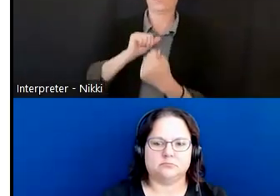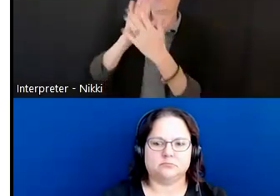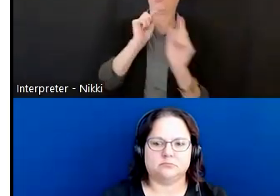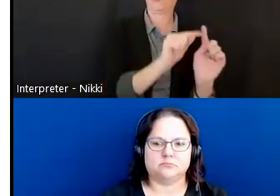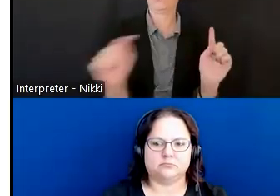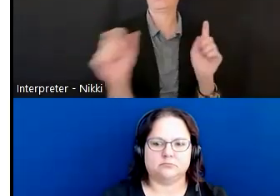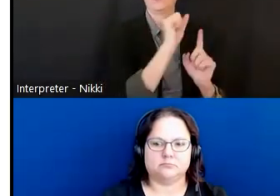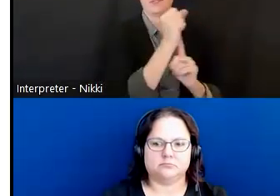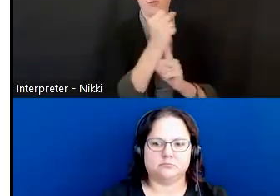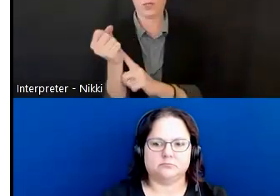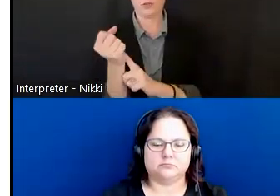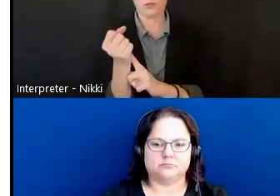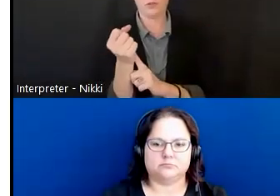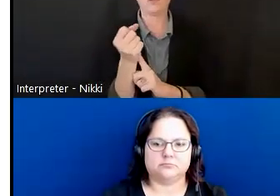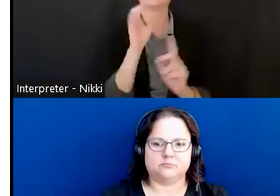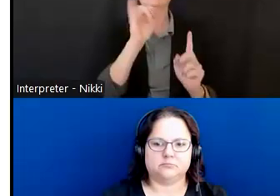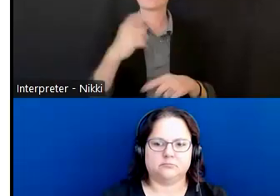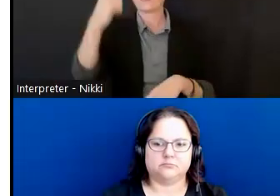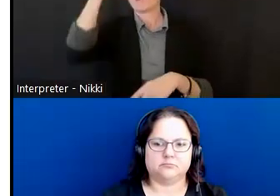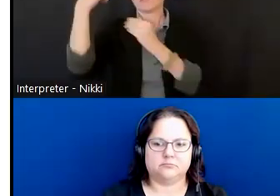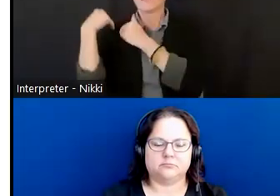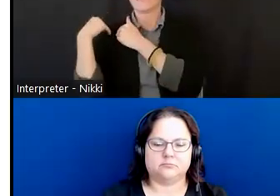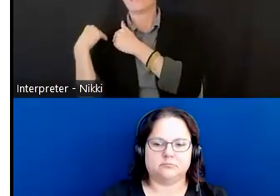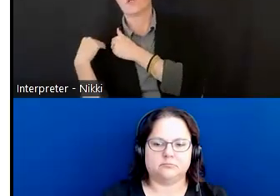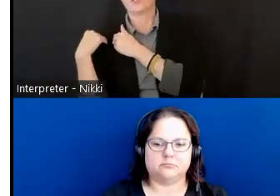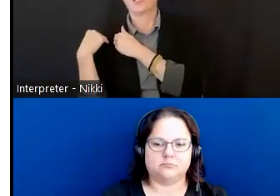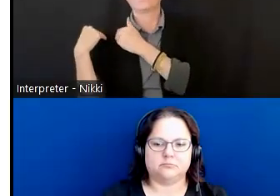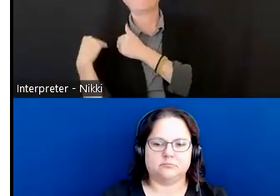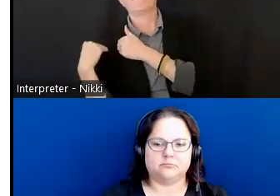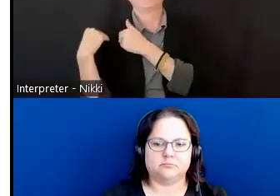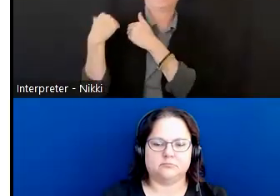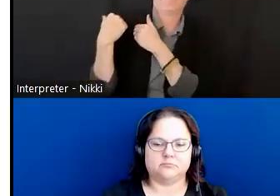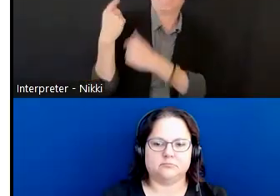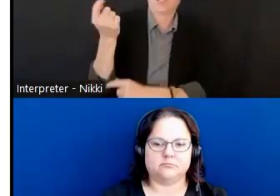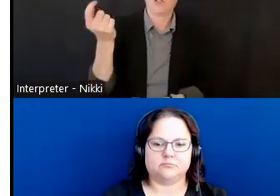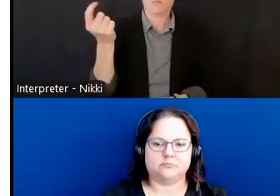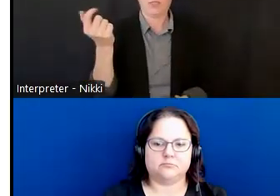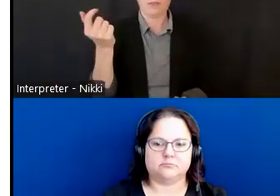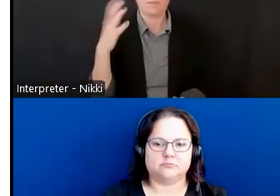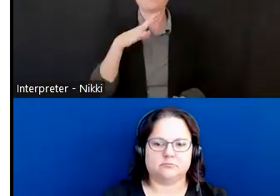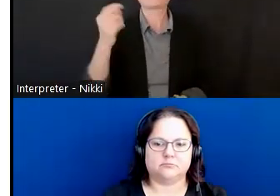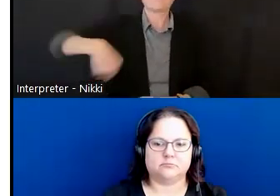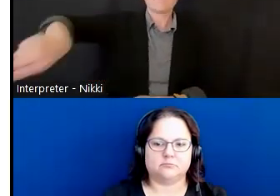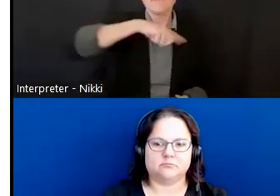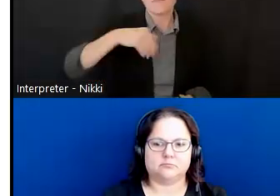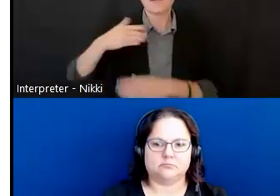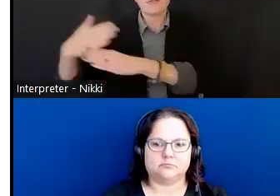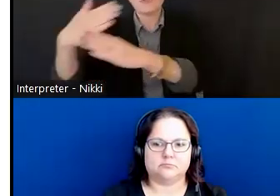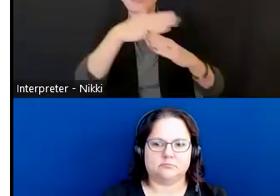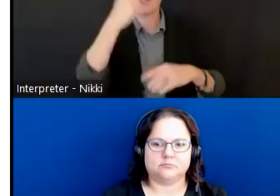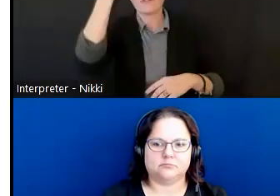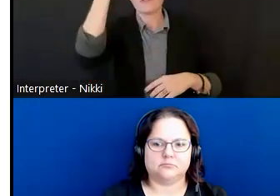relieve some of that additional mental load from our clinicians, that there's a shared understanding that this is not an